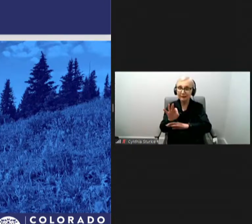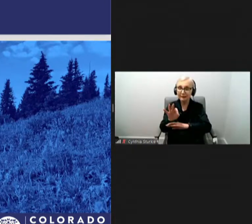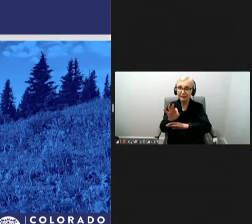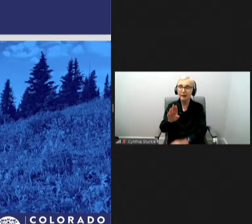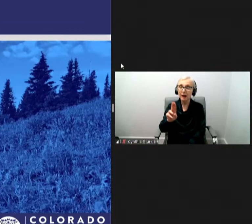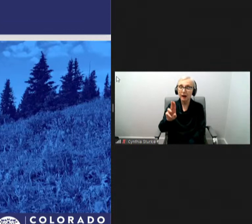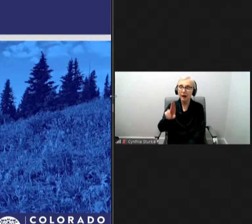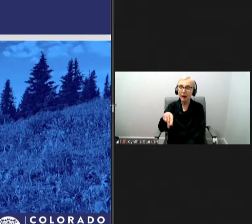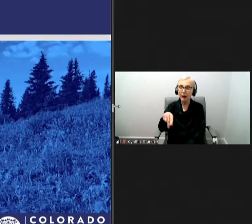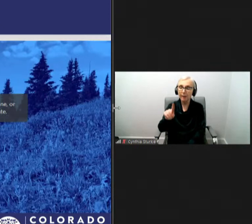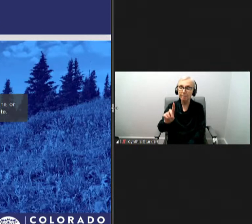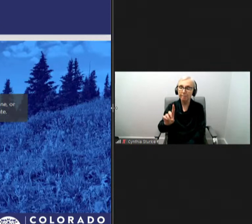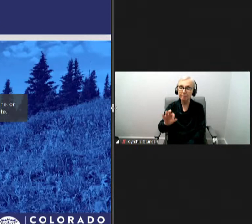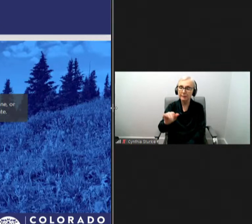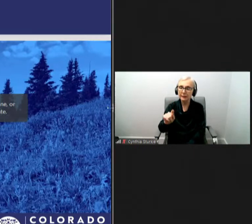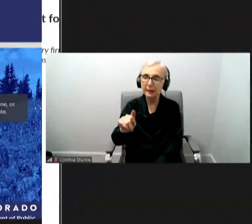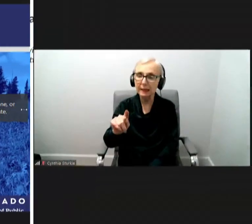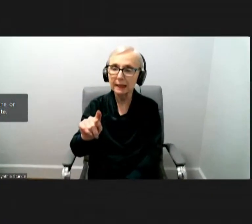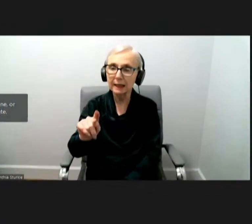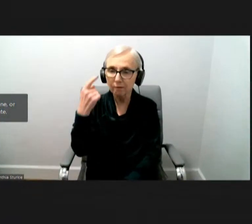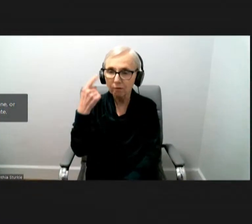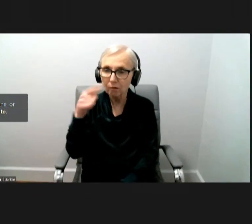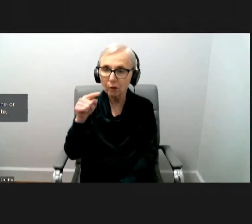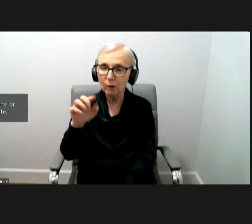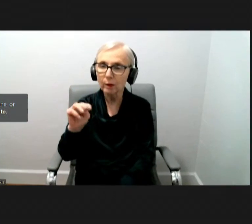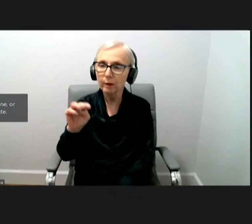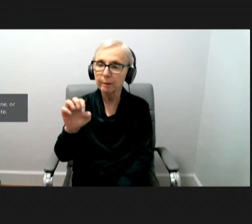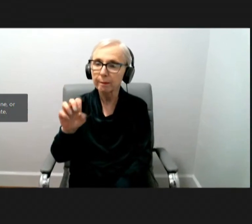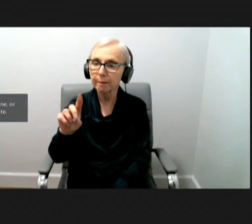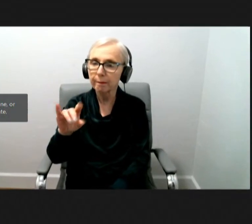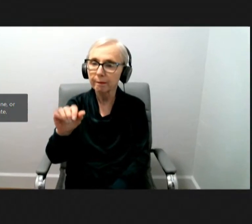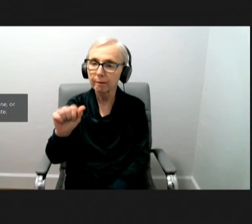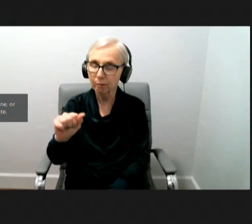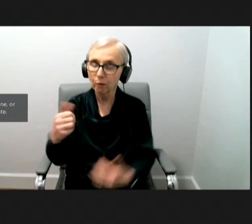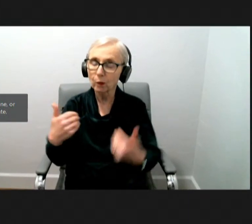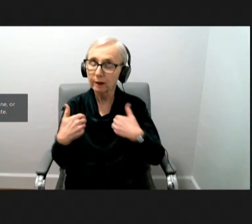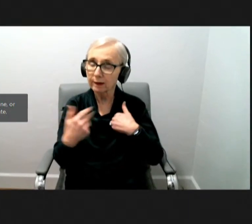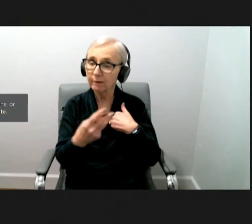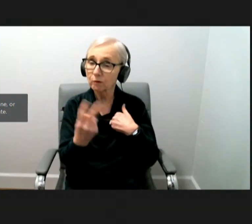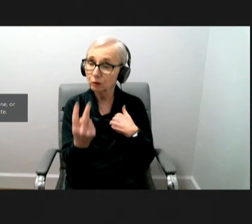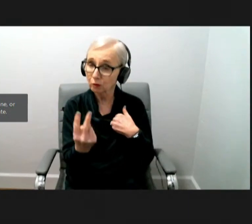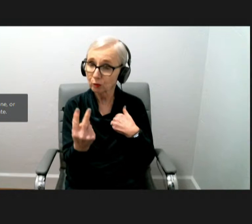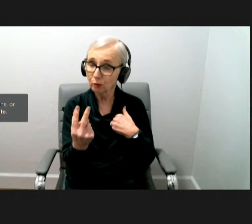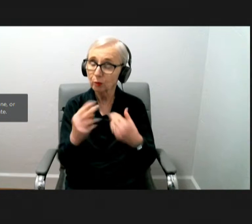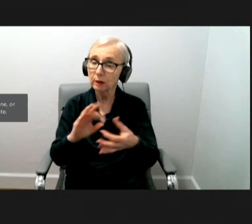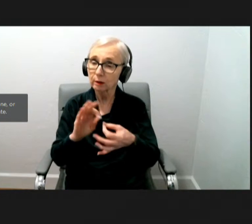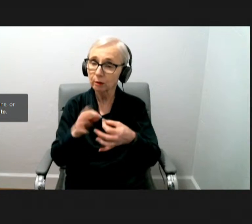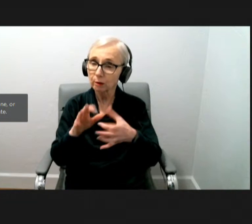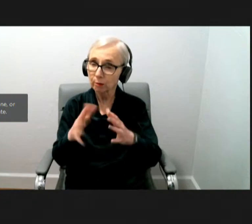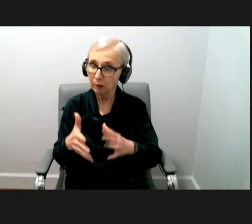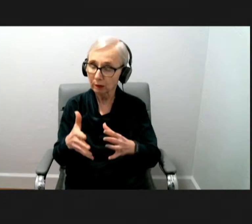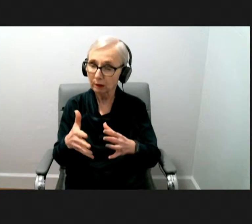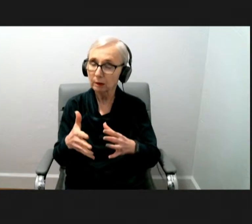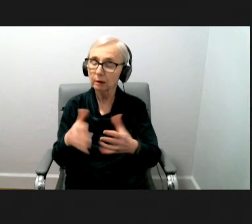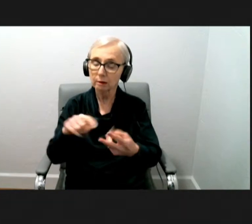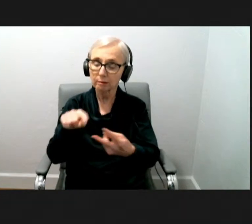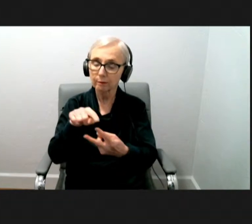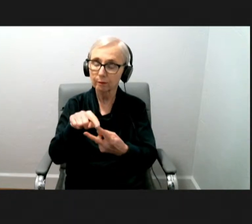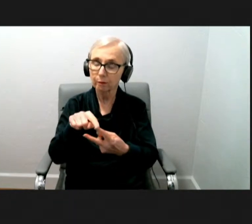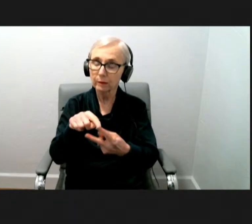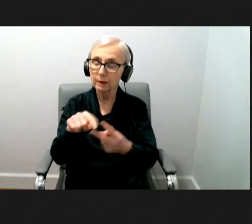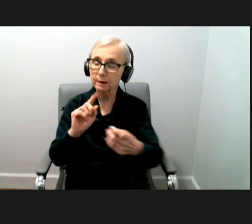couple of notes here before we get started. We do have a couple of interpretation channels here available. We have a Spanish